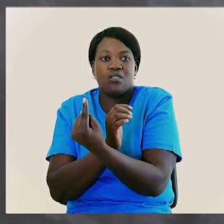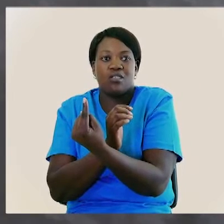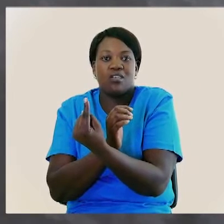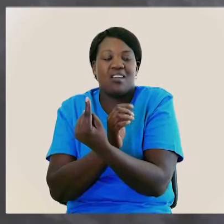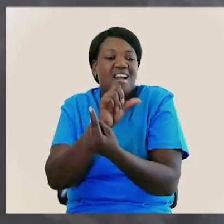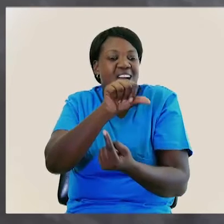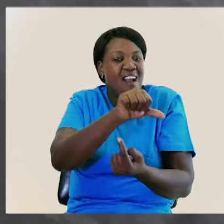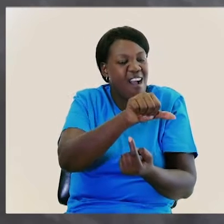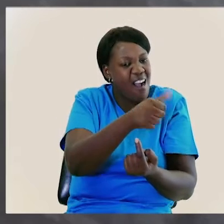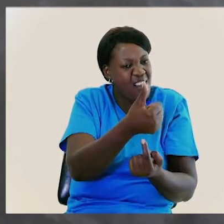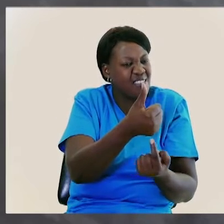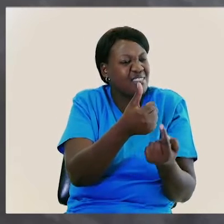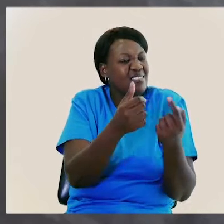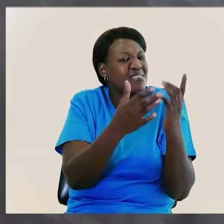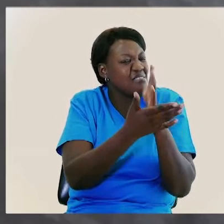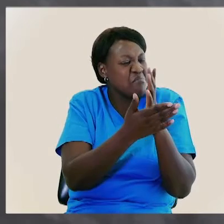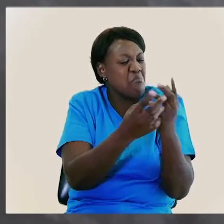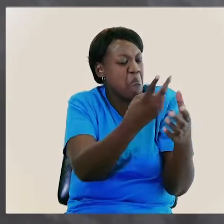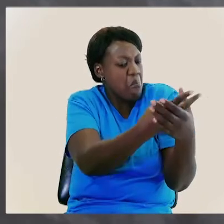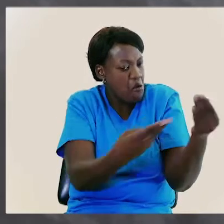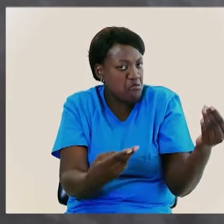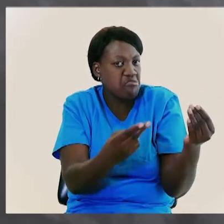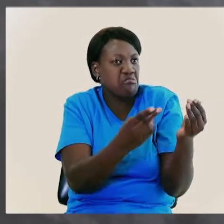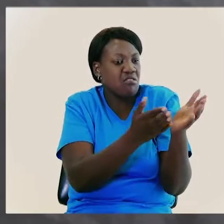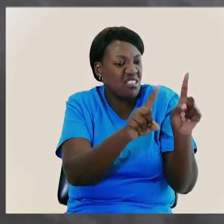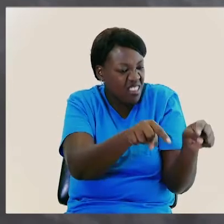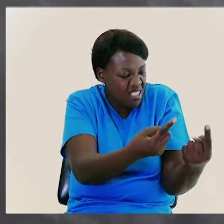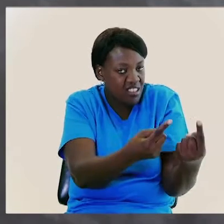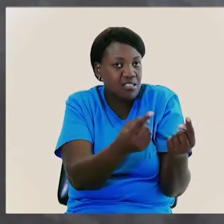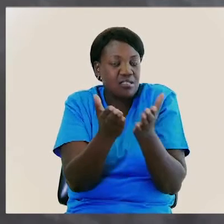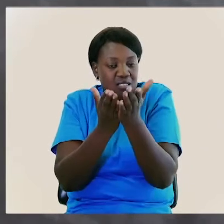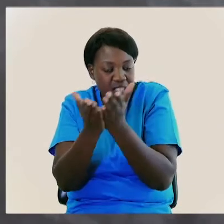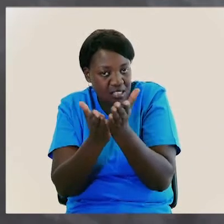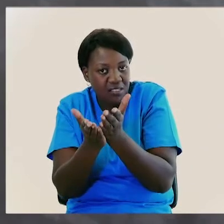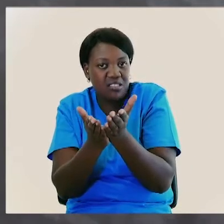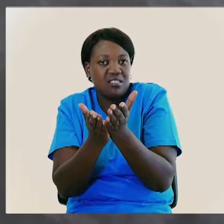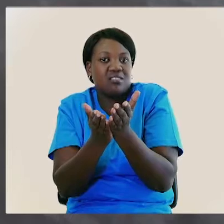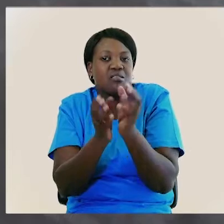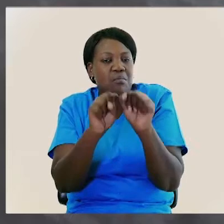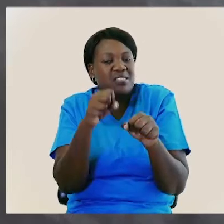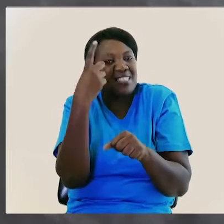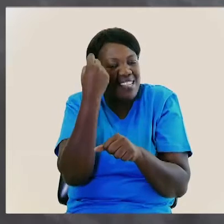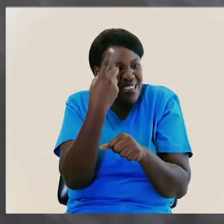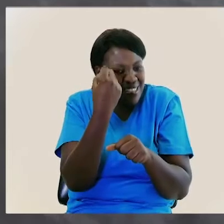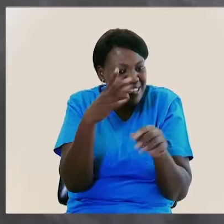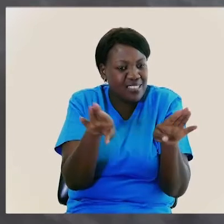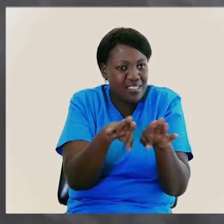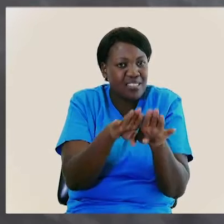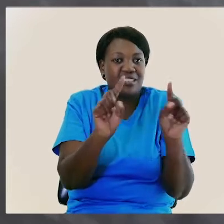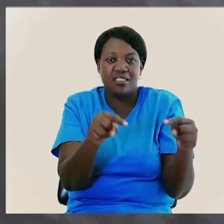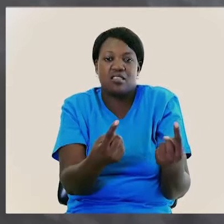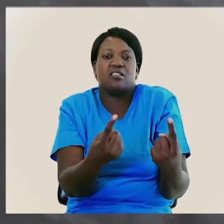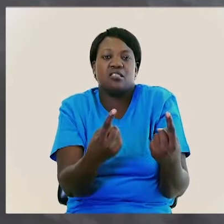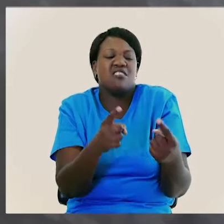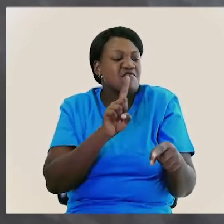Still, others produce goods and services. The reasons for production: to understand production, you first need